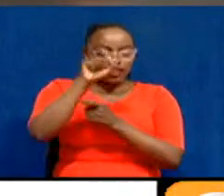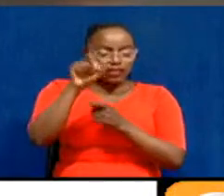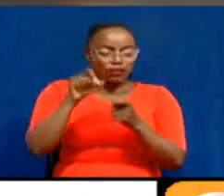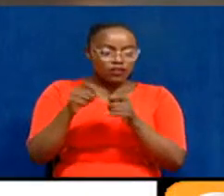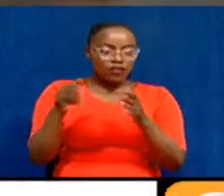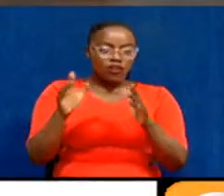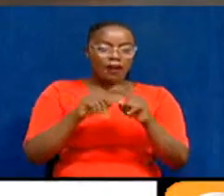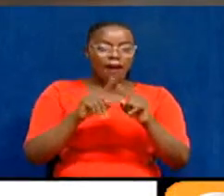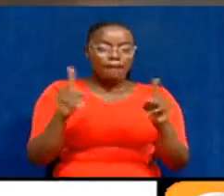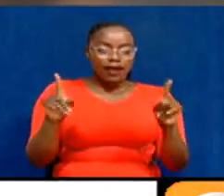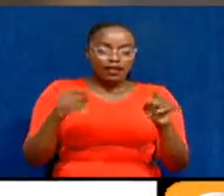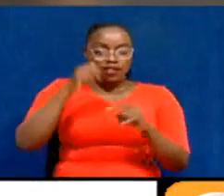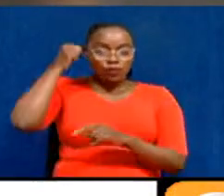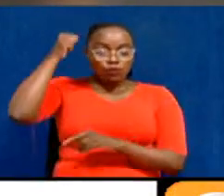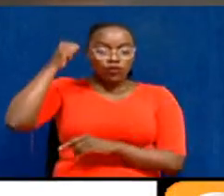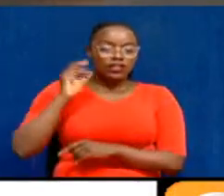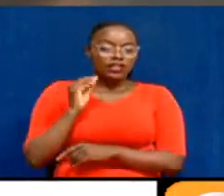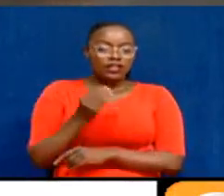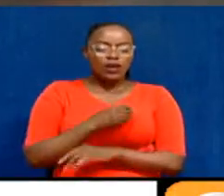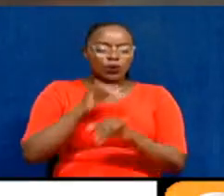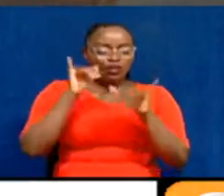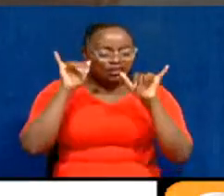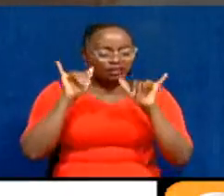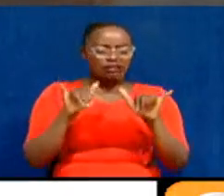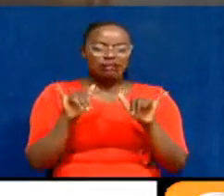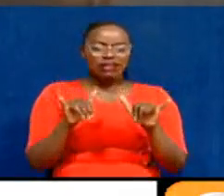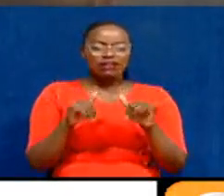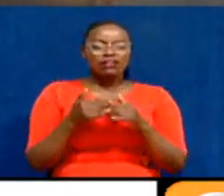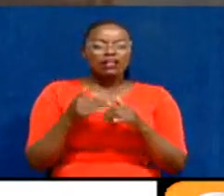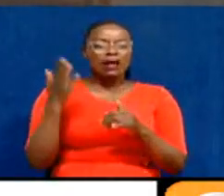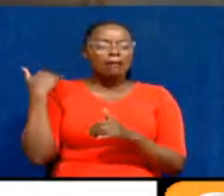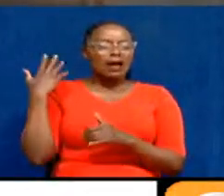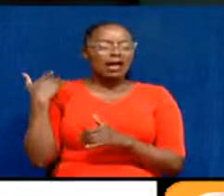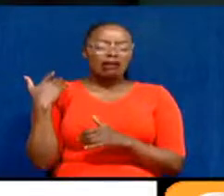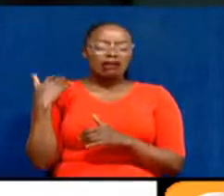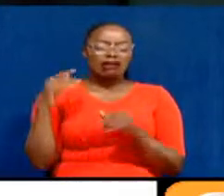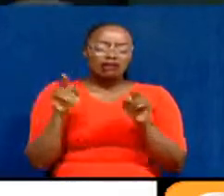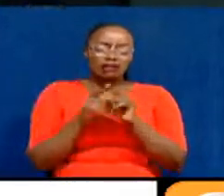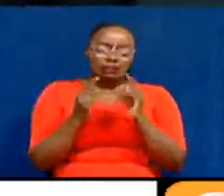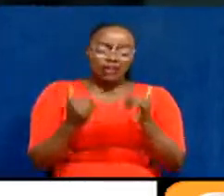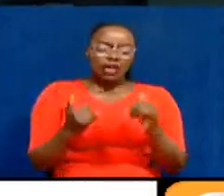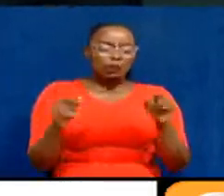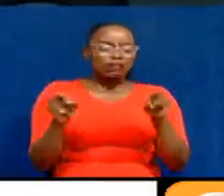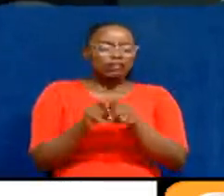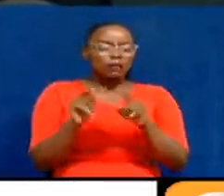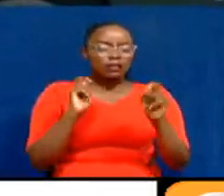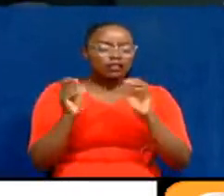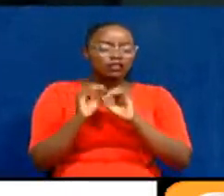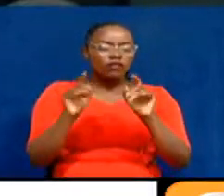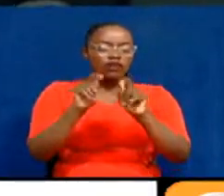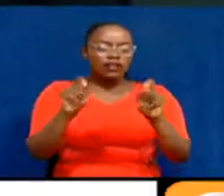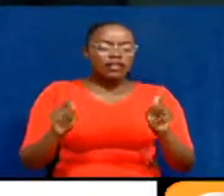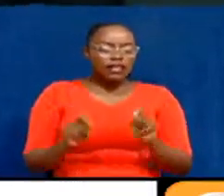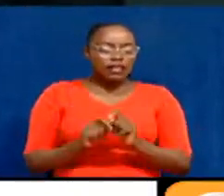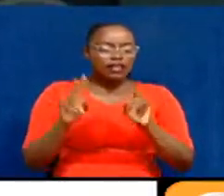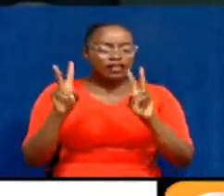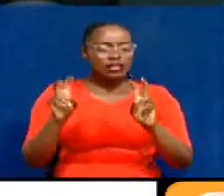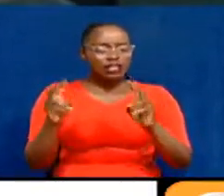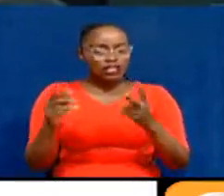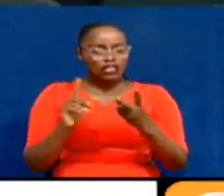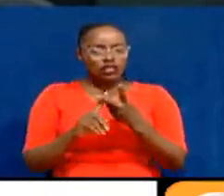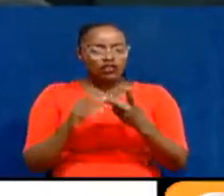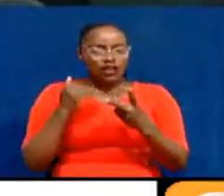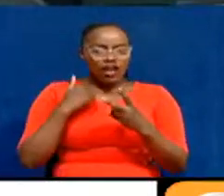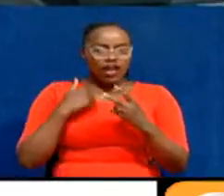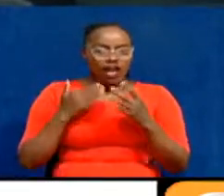way. But our politics remains, back then and now, remains the same. There's the ethnic factor. There's